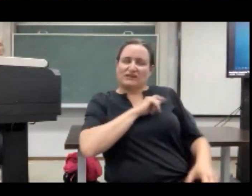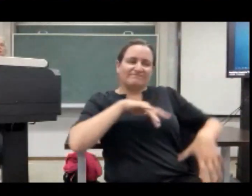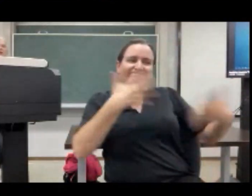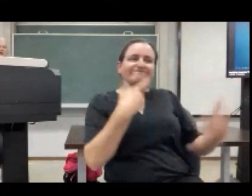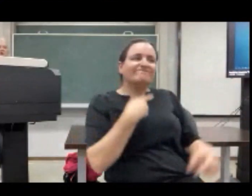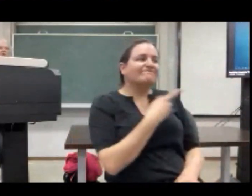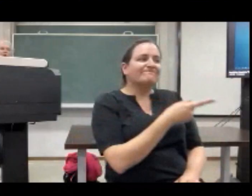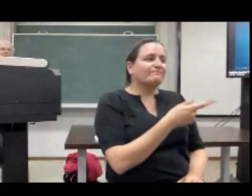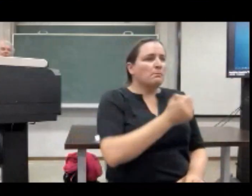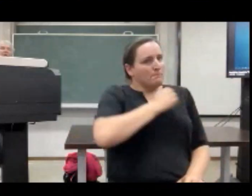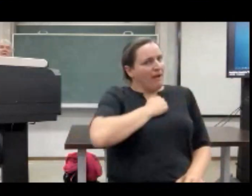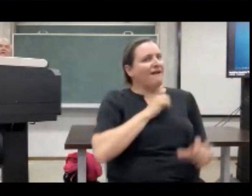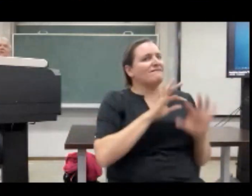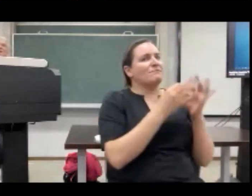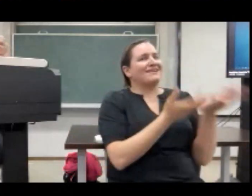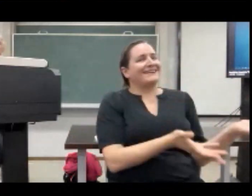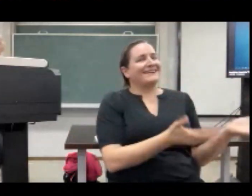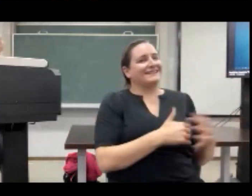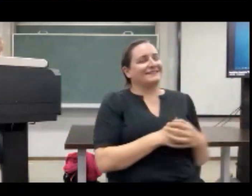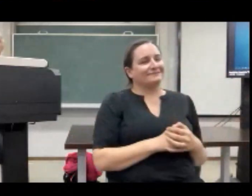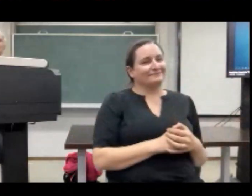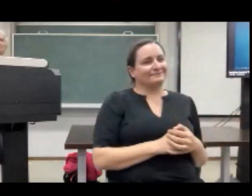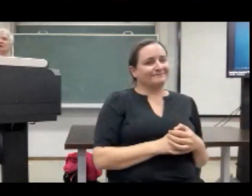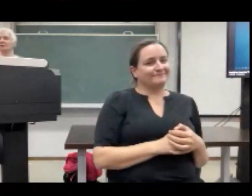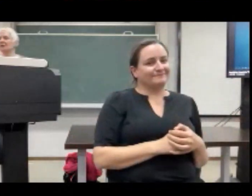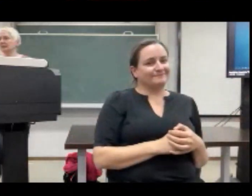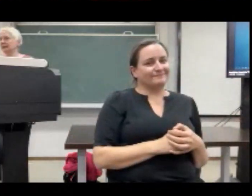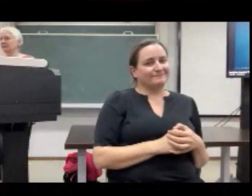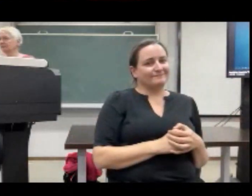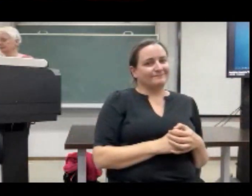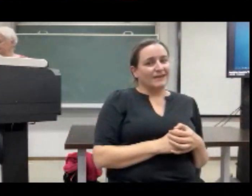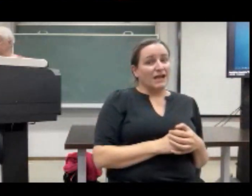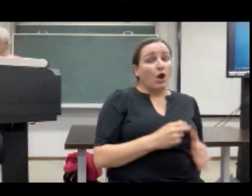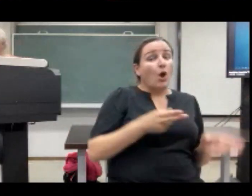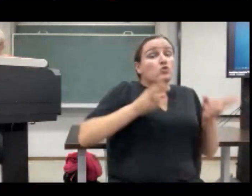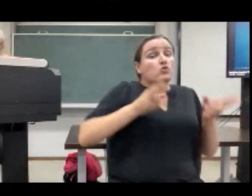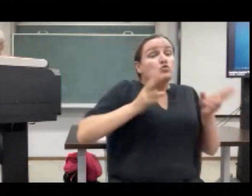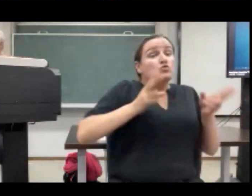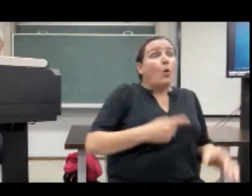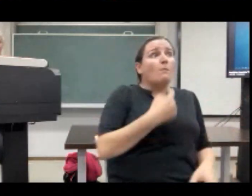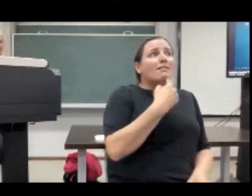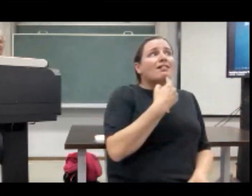Lack of knowledge of what is normal is also often missing.